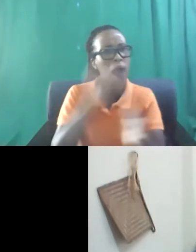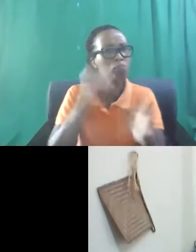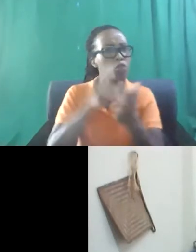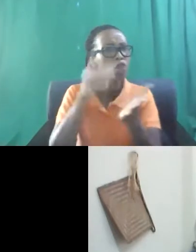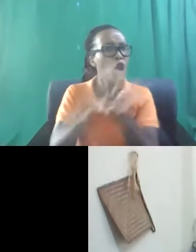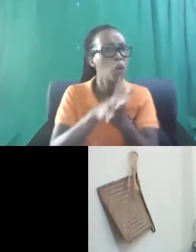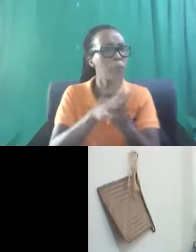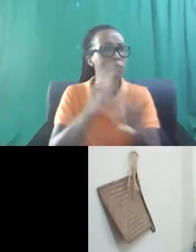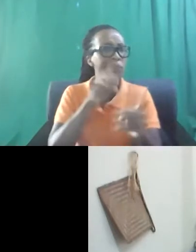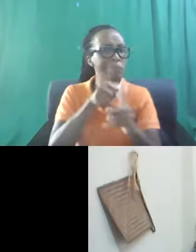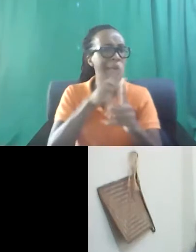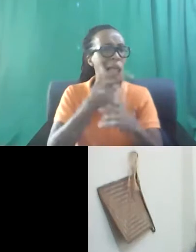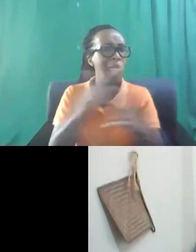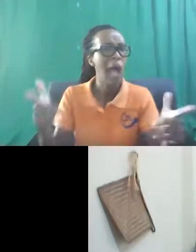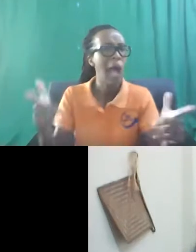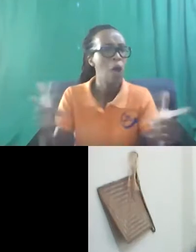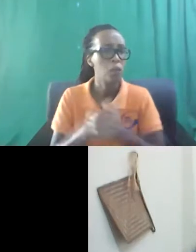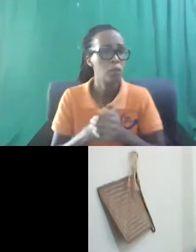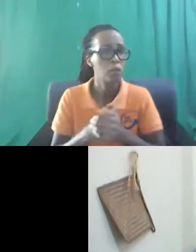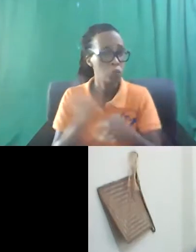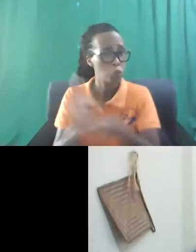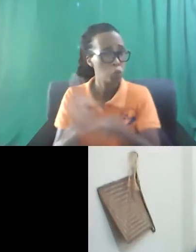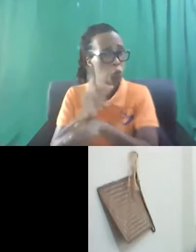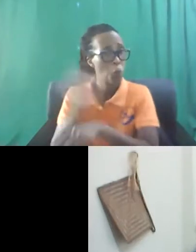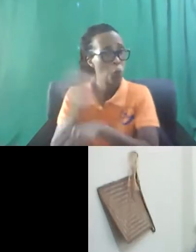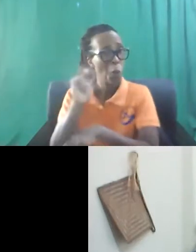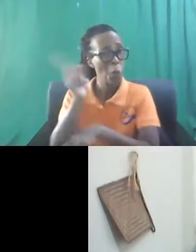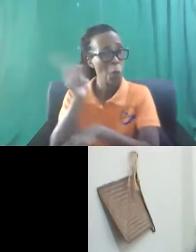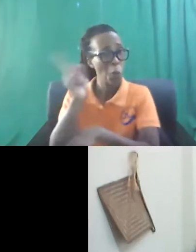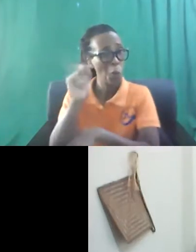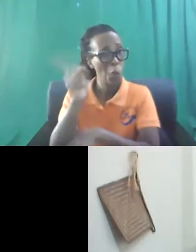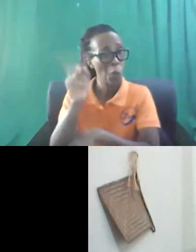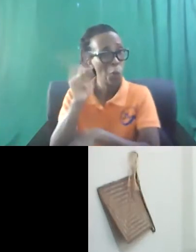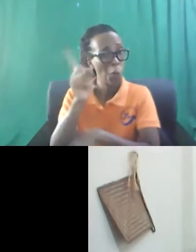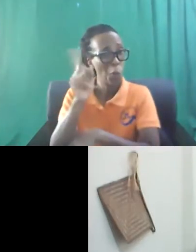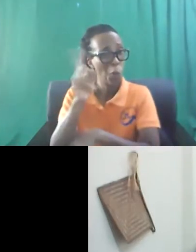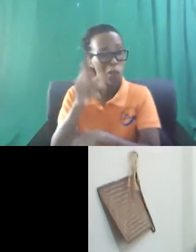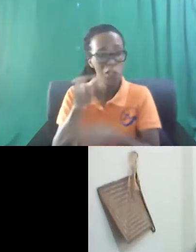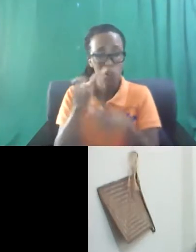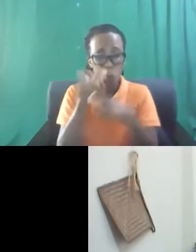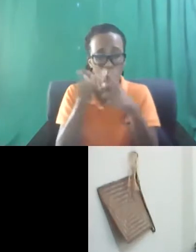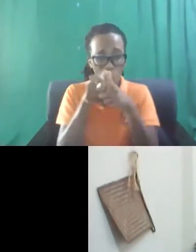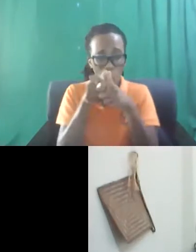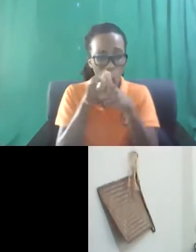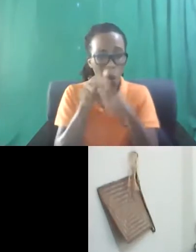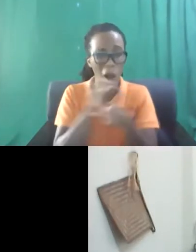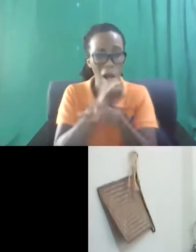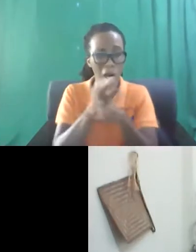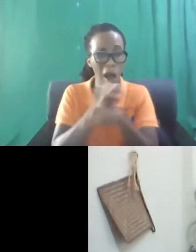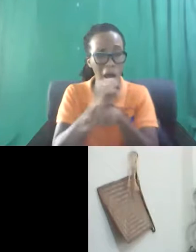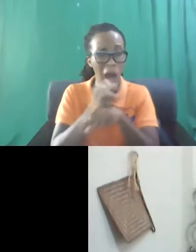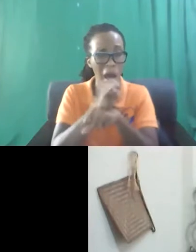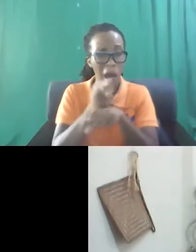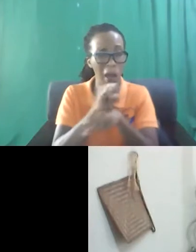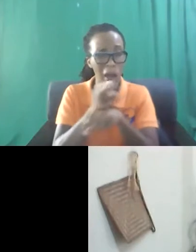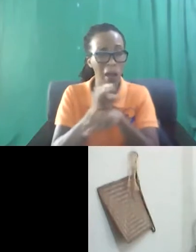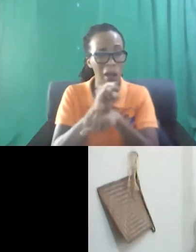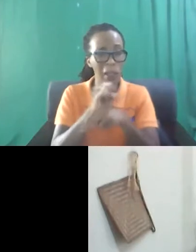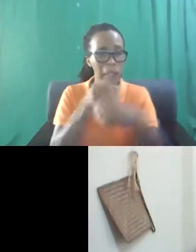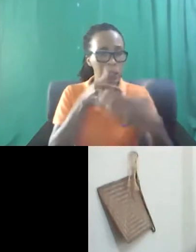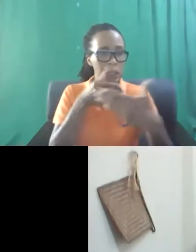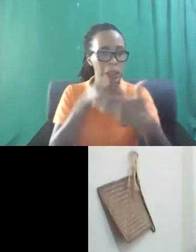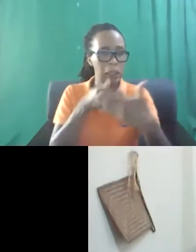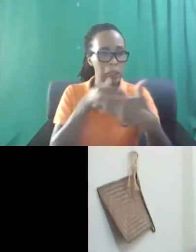language. It's used in two very small islands near the coast